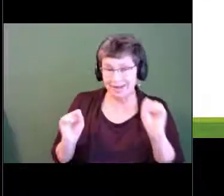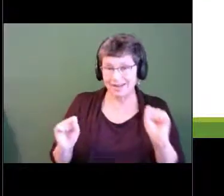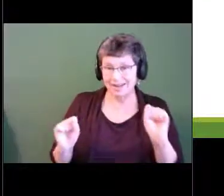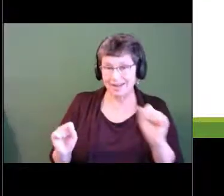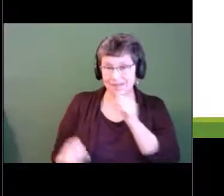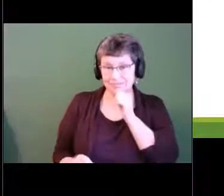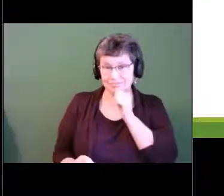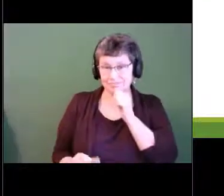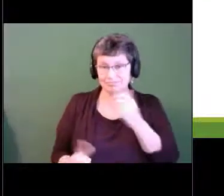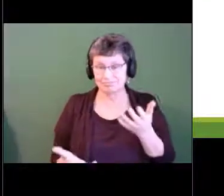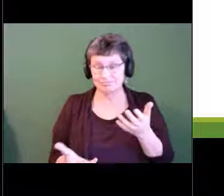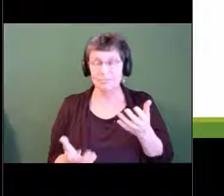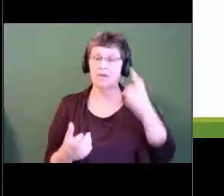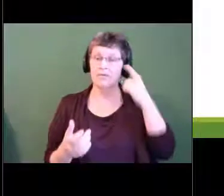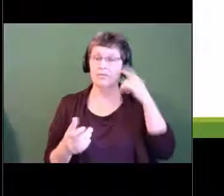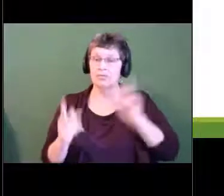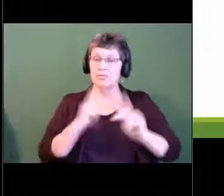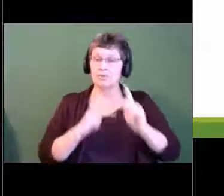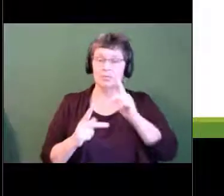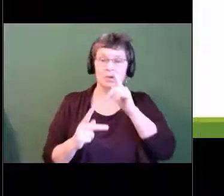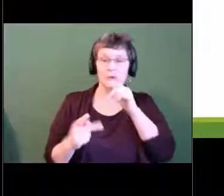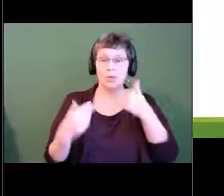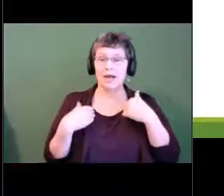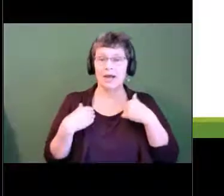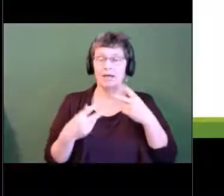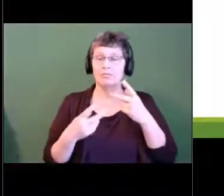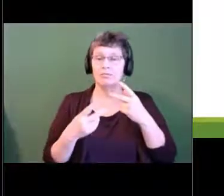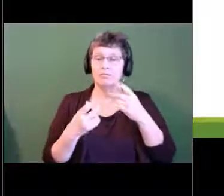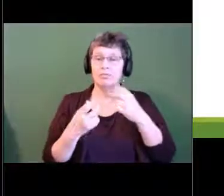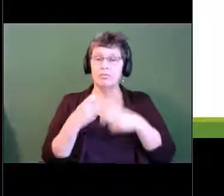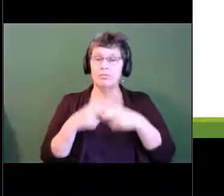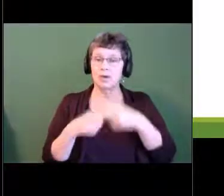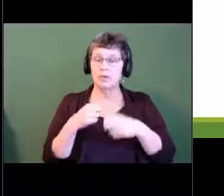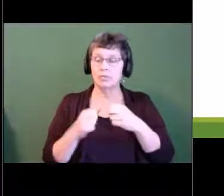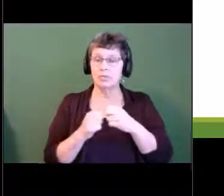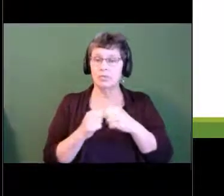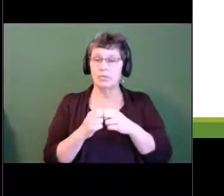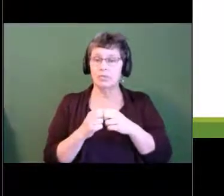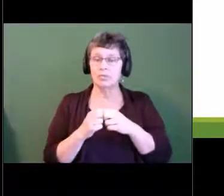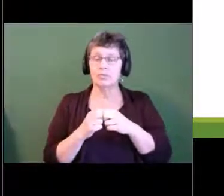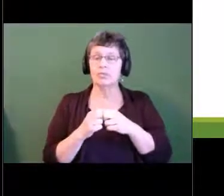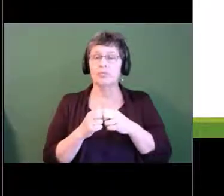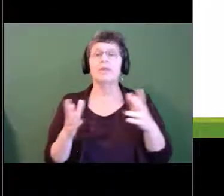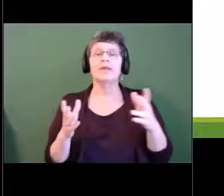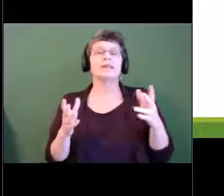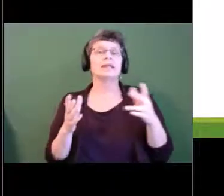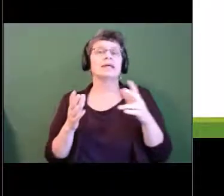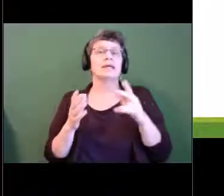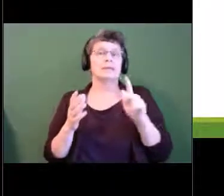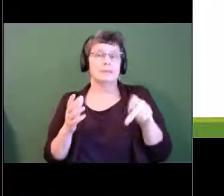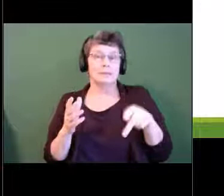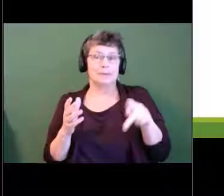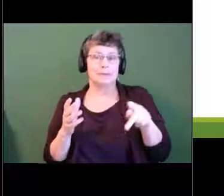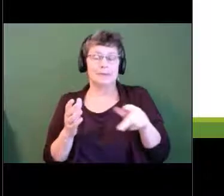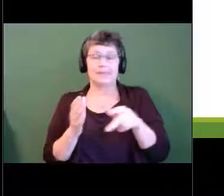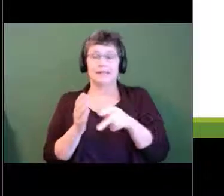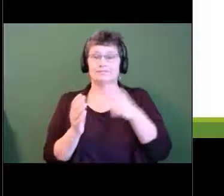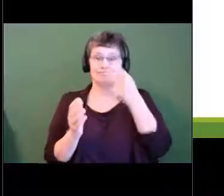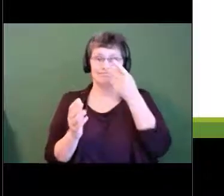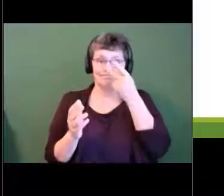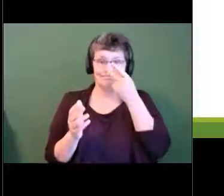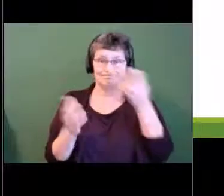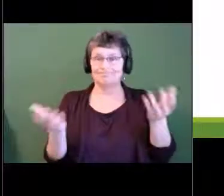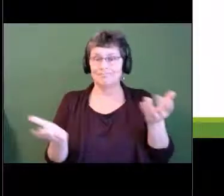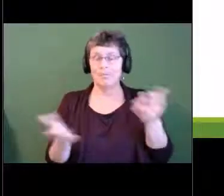who have issues around incontinence or are fearful of incontinence. The other kind of thing is affordability